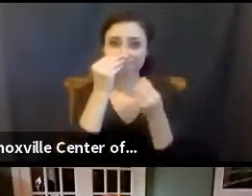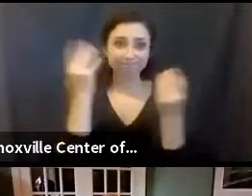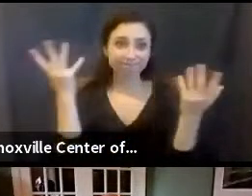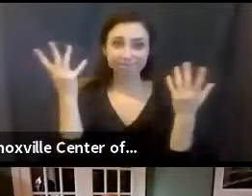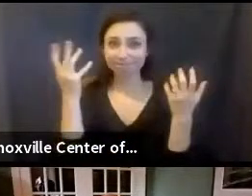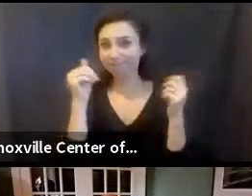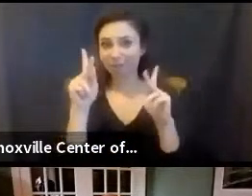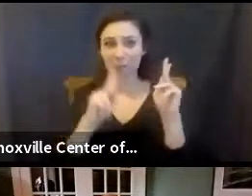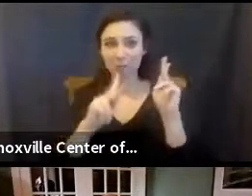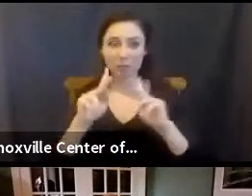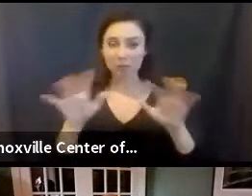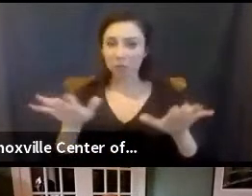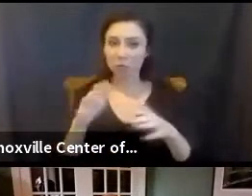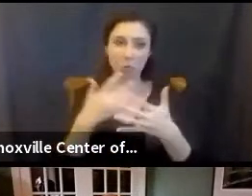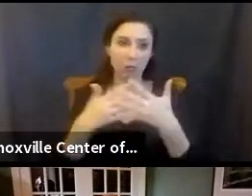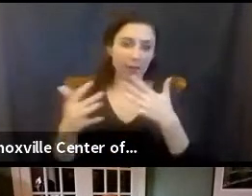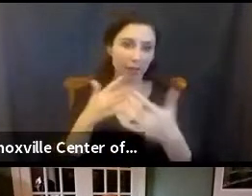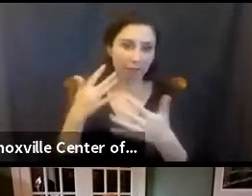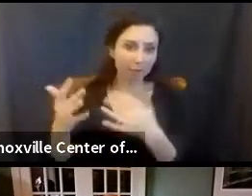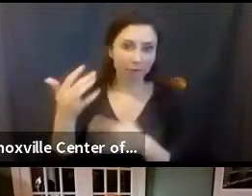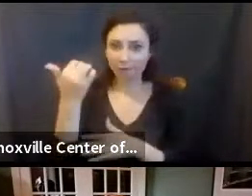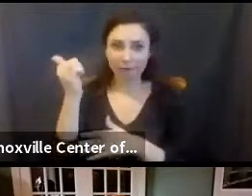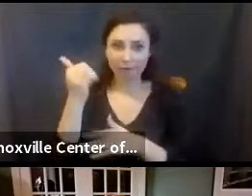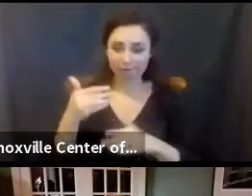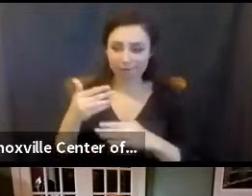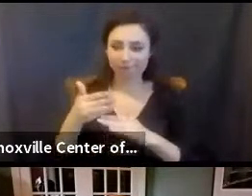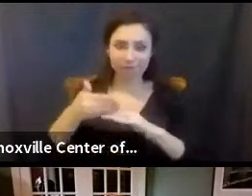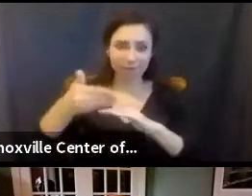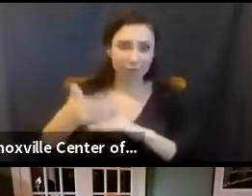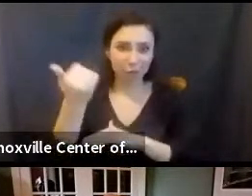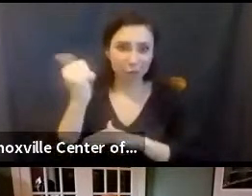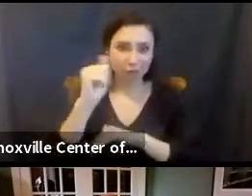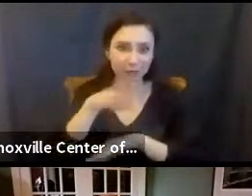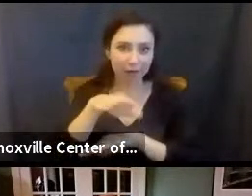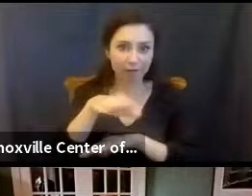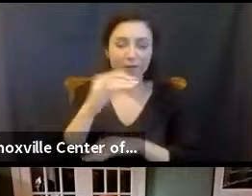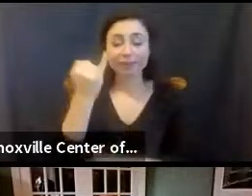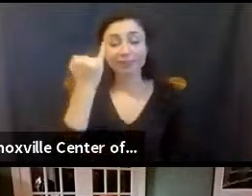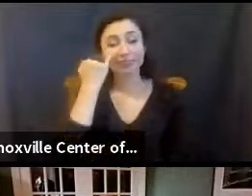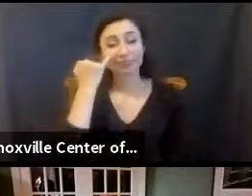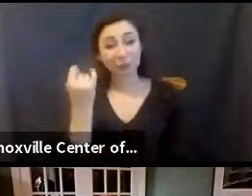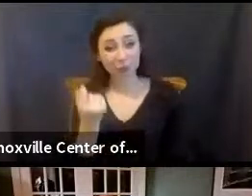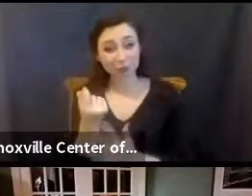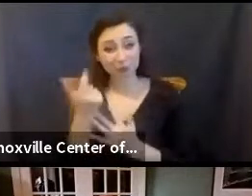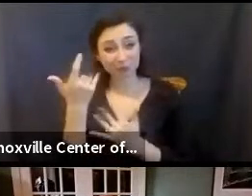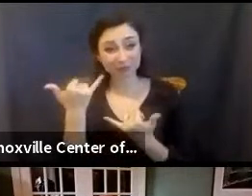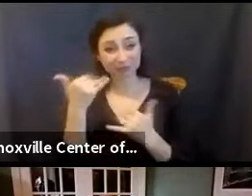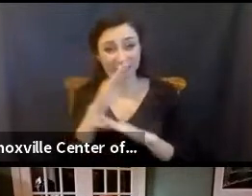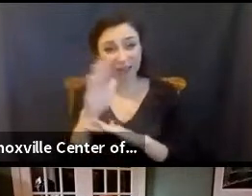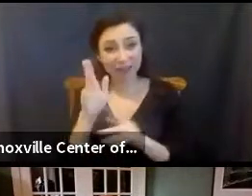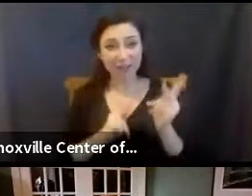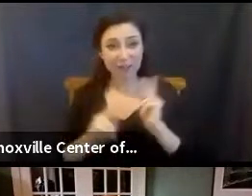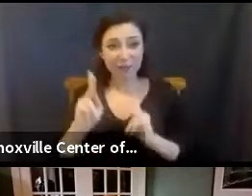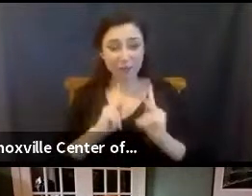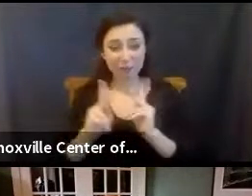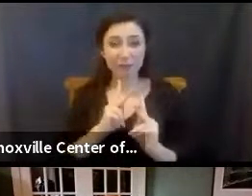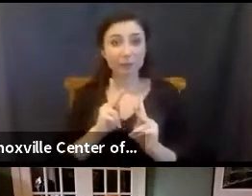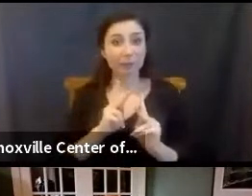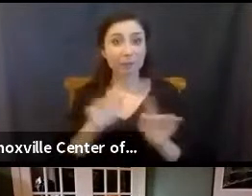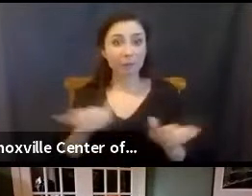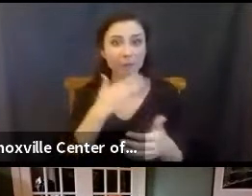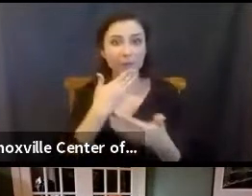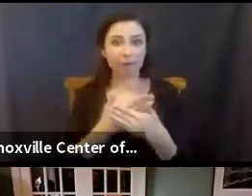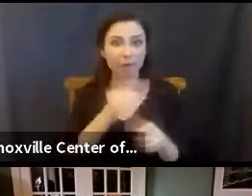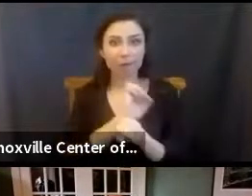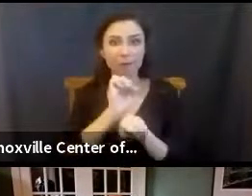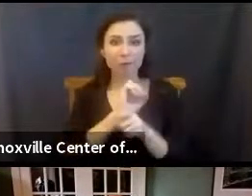10 o'clock. Everybody's going there. If you take this off tonight, the people that are doing the good work and are trying to